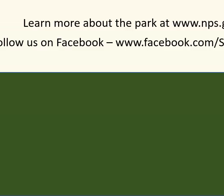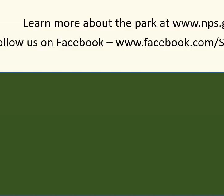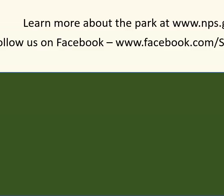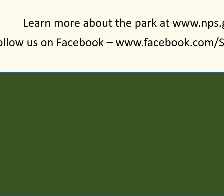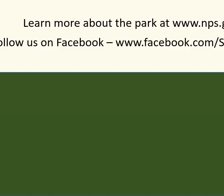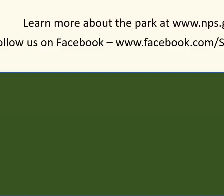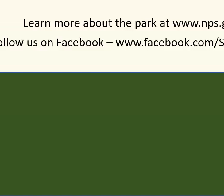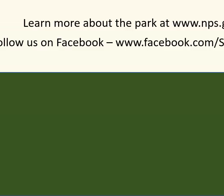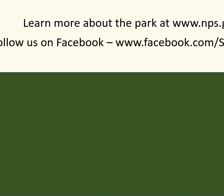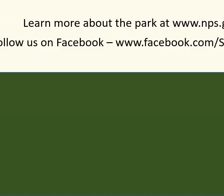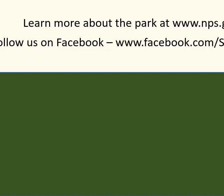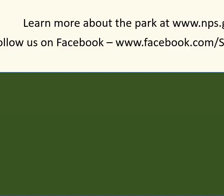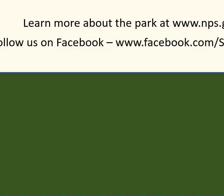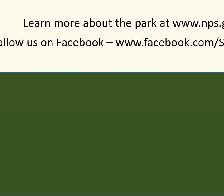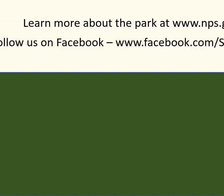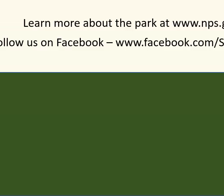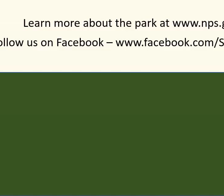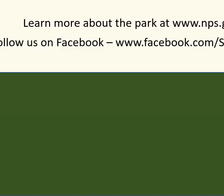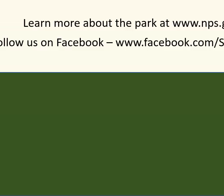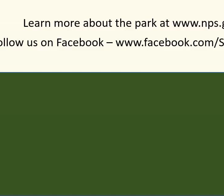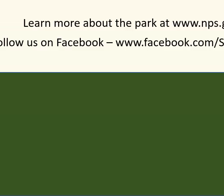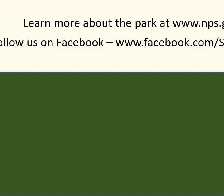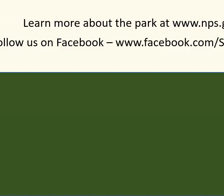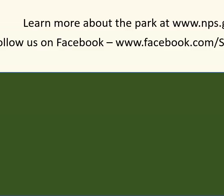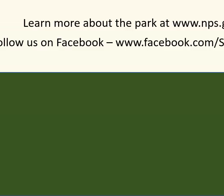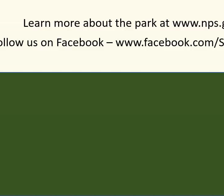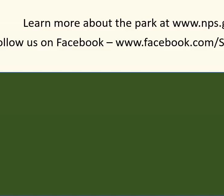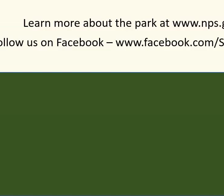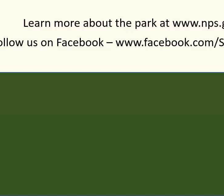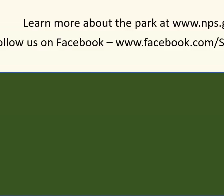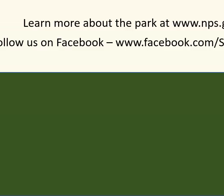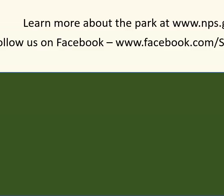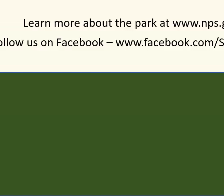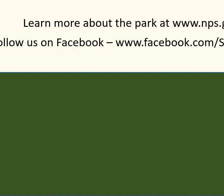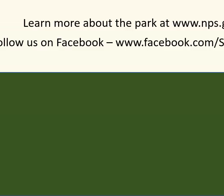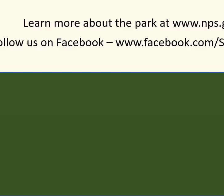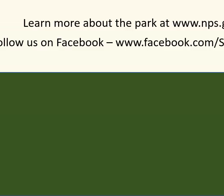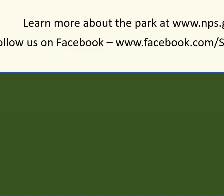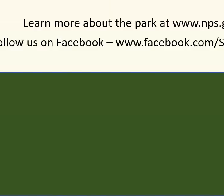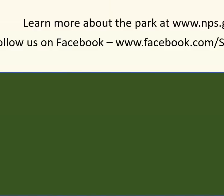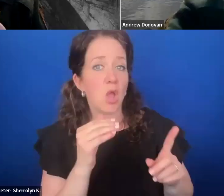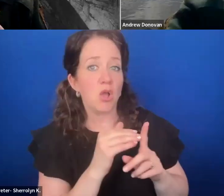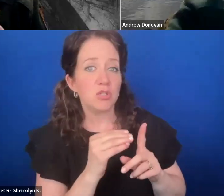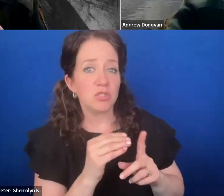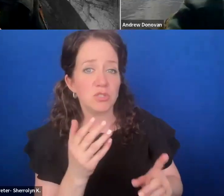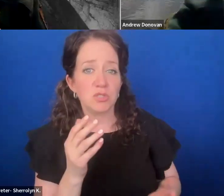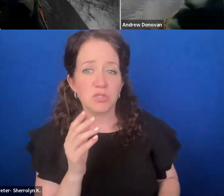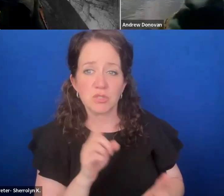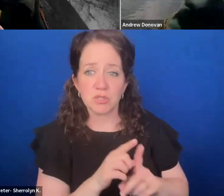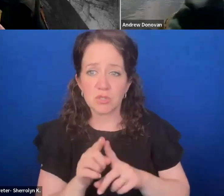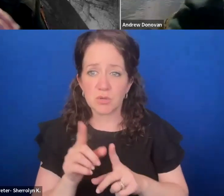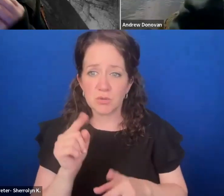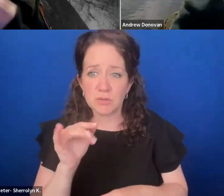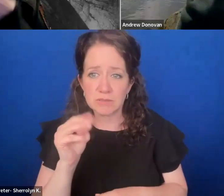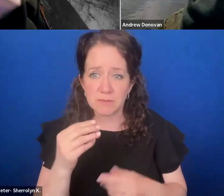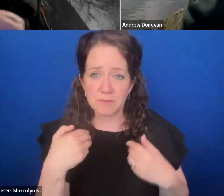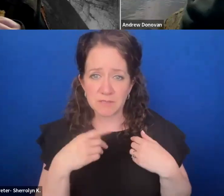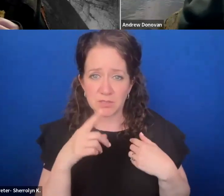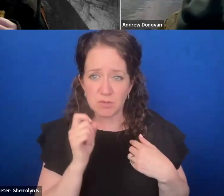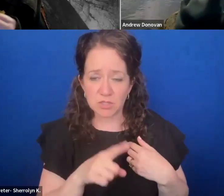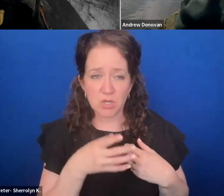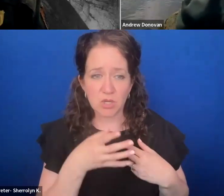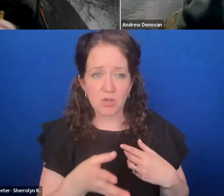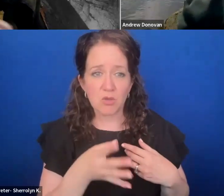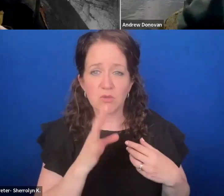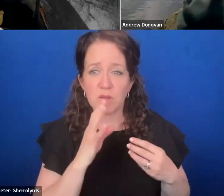Hope that answers that question. And Tim had a question, which is, you had brought up that you have this